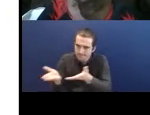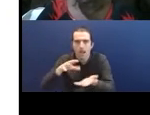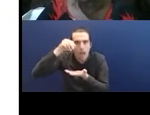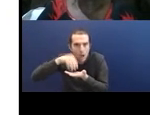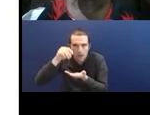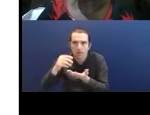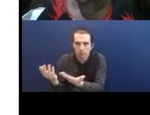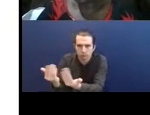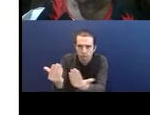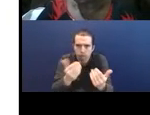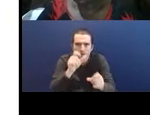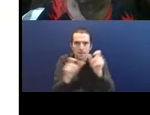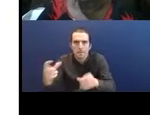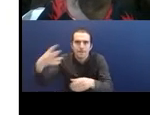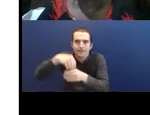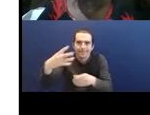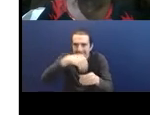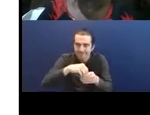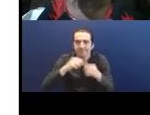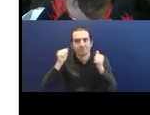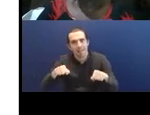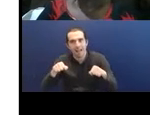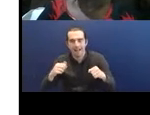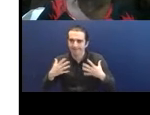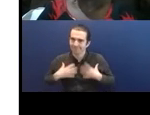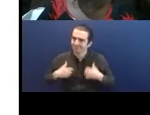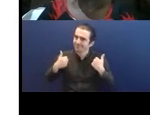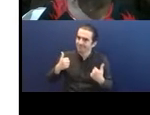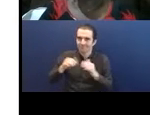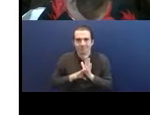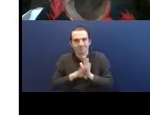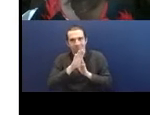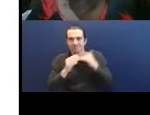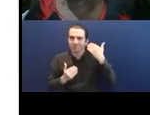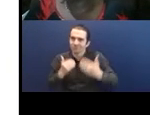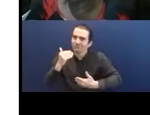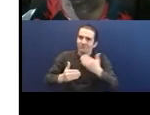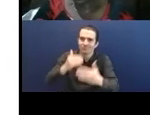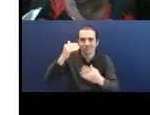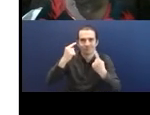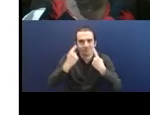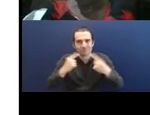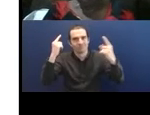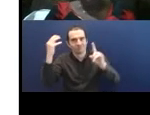financing, administration, design, delivery, and monitoring of education.